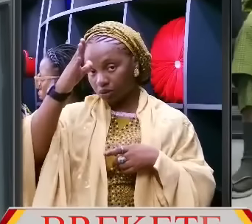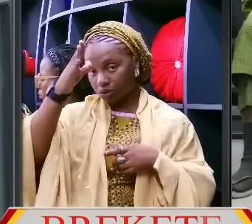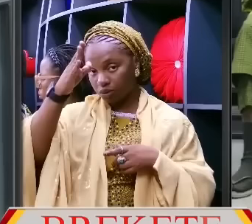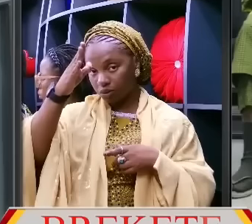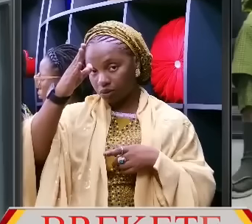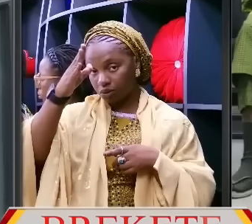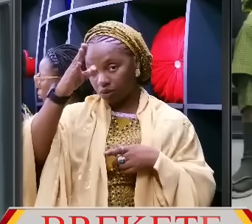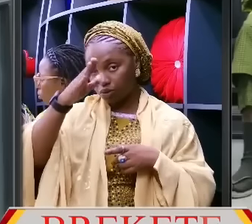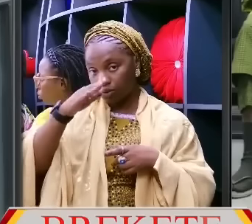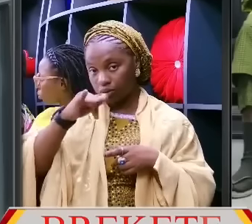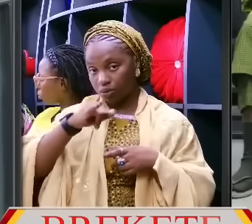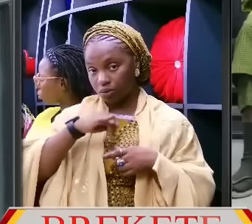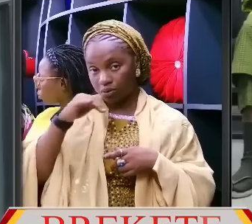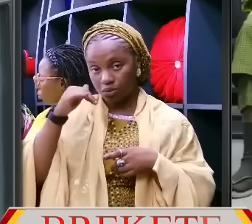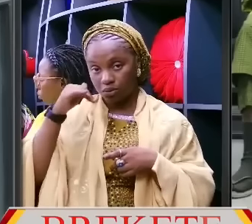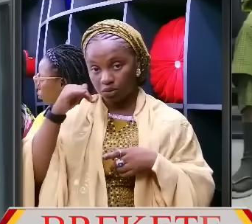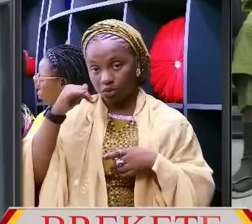Thank you.